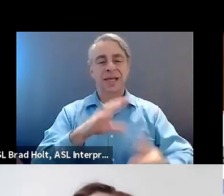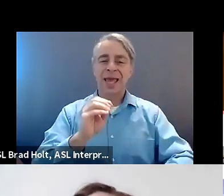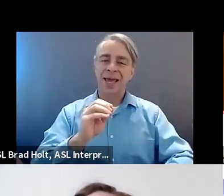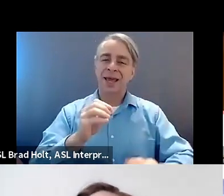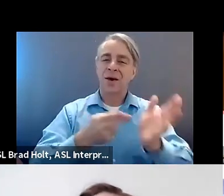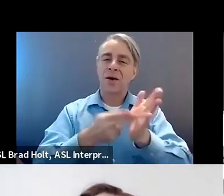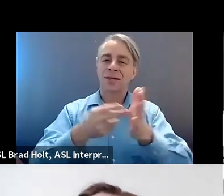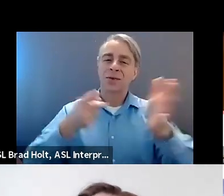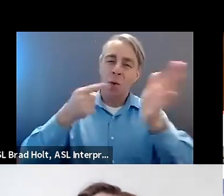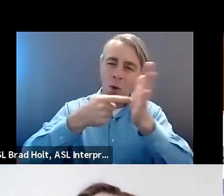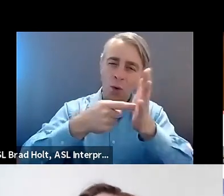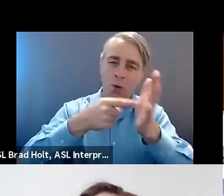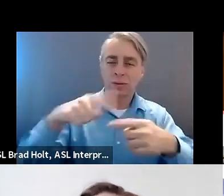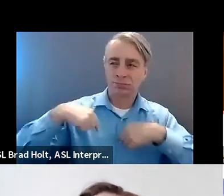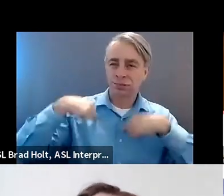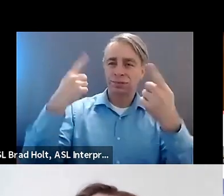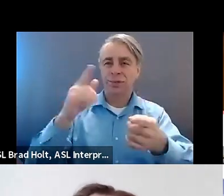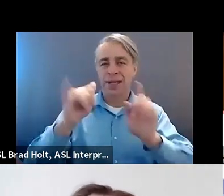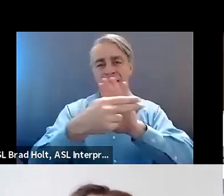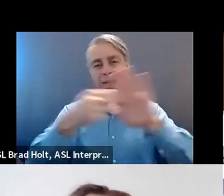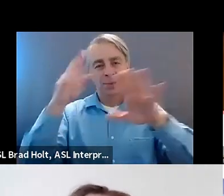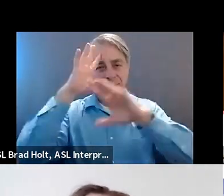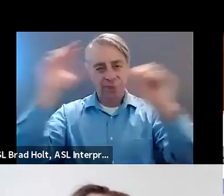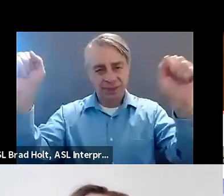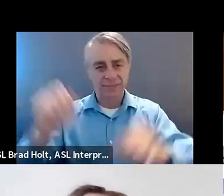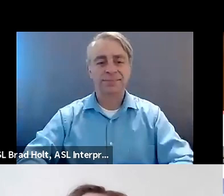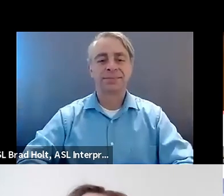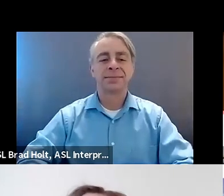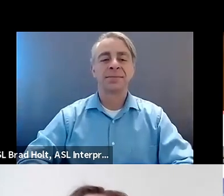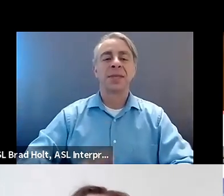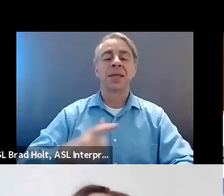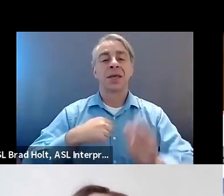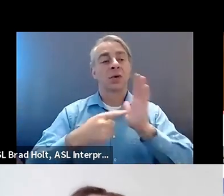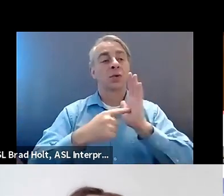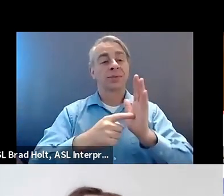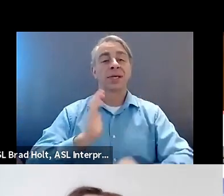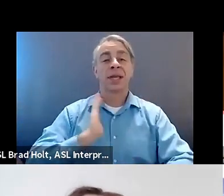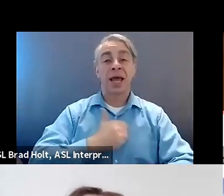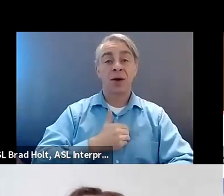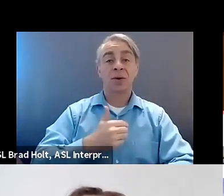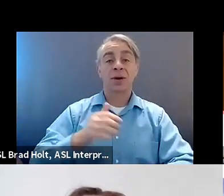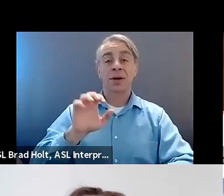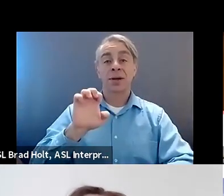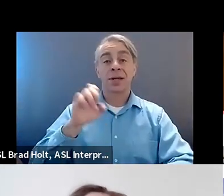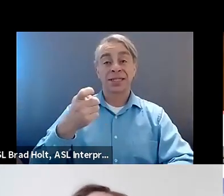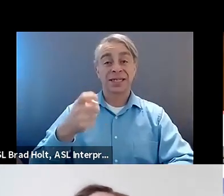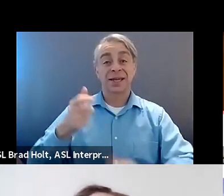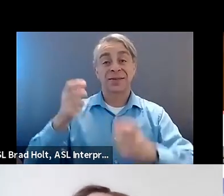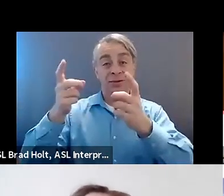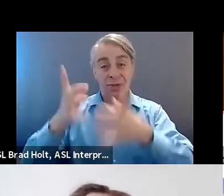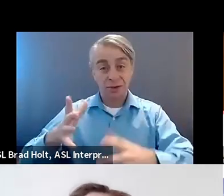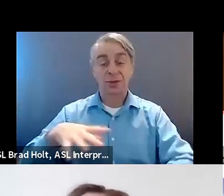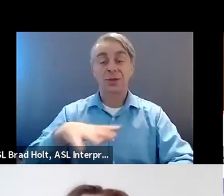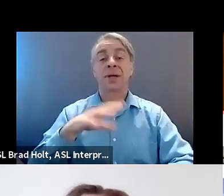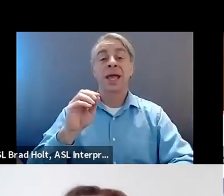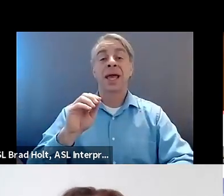President. I want to thank President Sean Harper, Executive Director Felice Levine, and the AERA Council for formalizing what